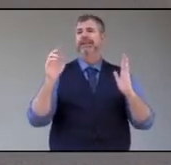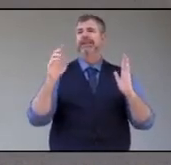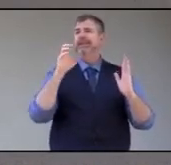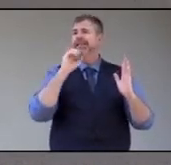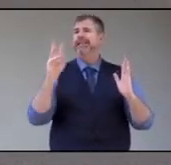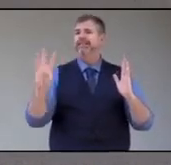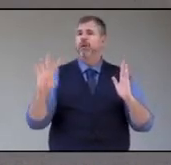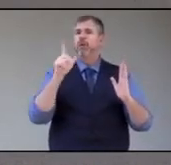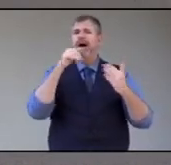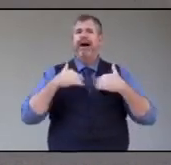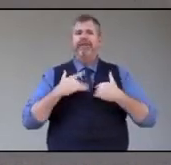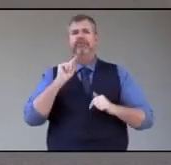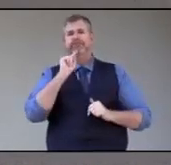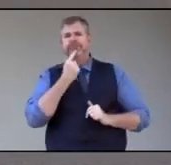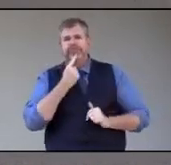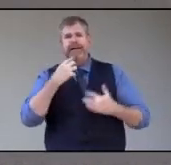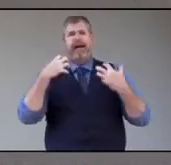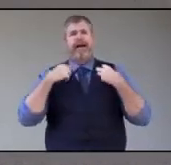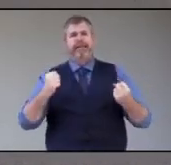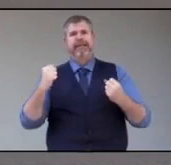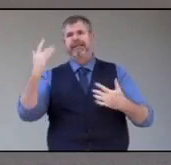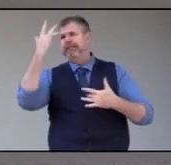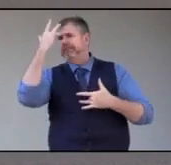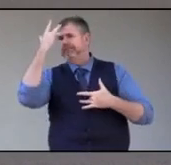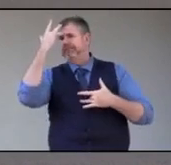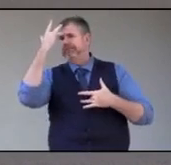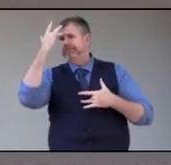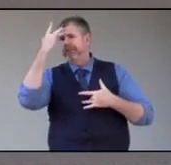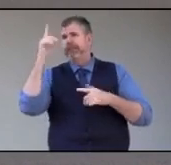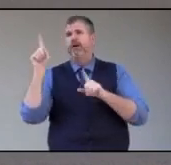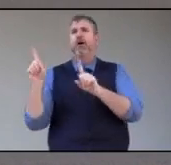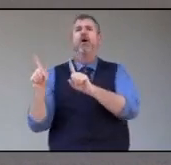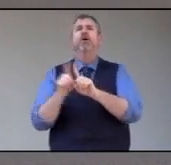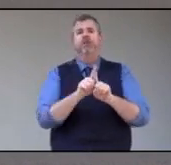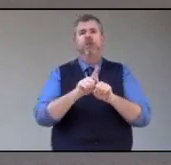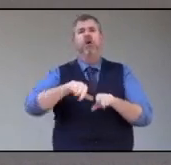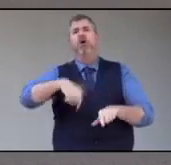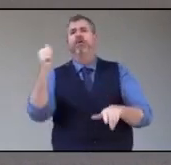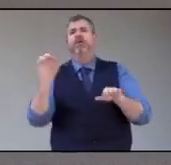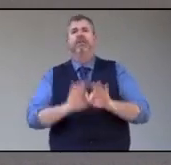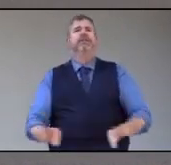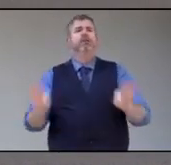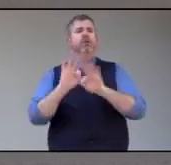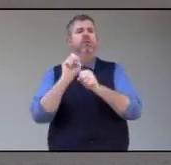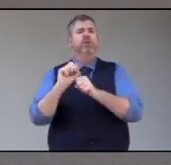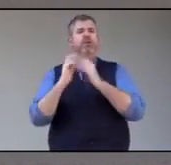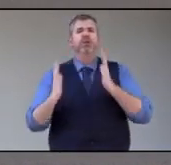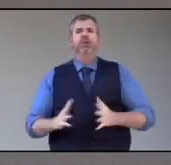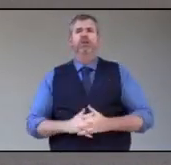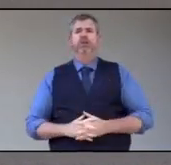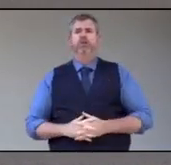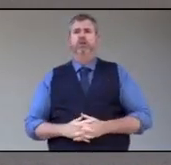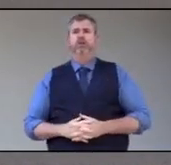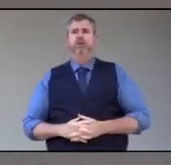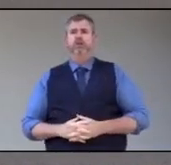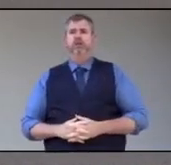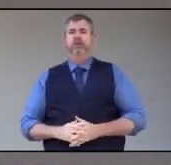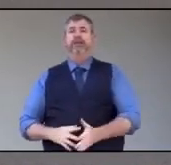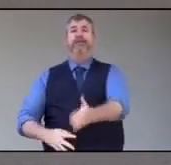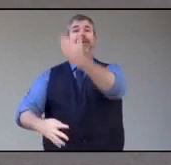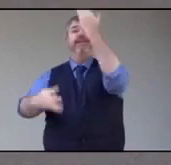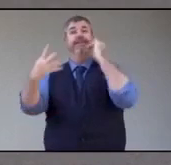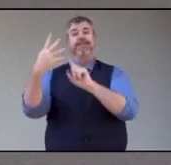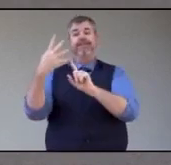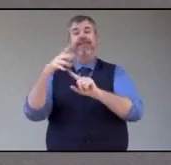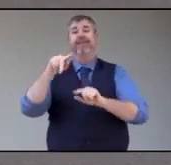then after that, the last phase, phase two, will be everybody else, pretty much all the people from 16 to